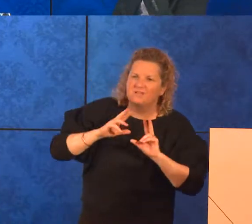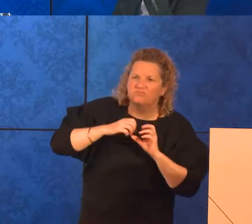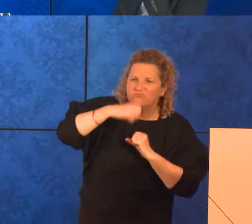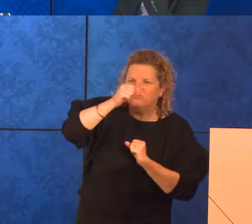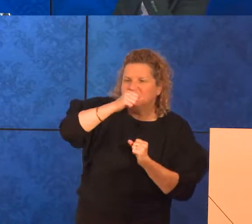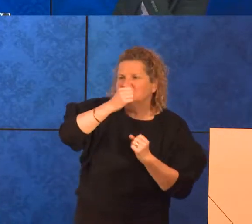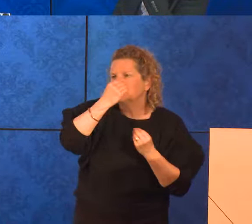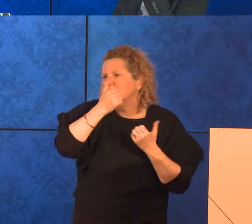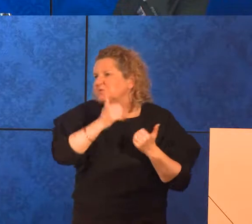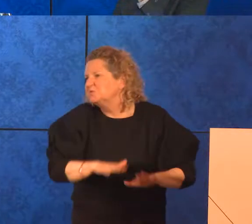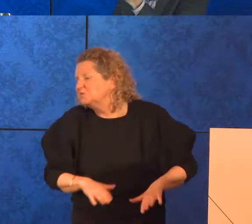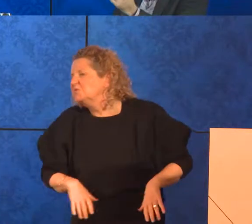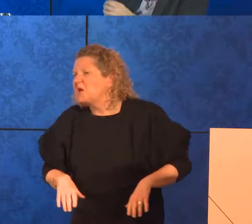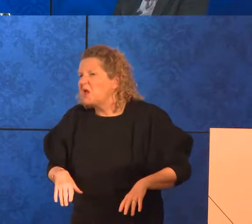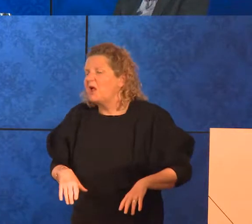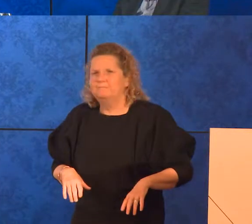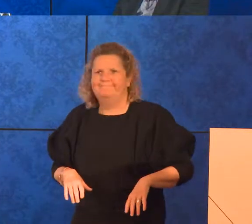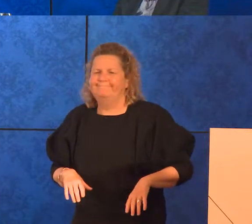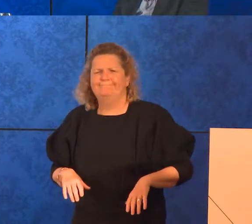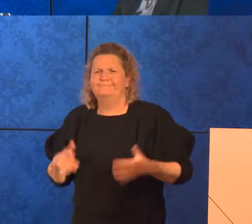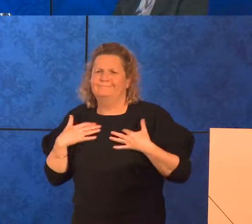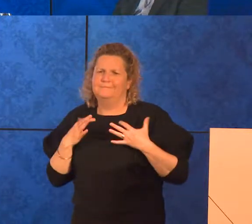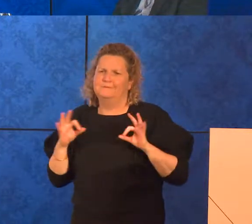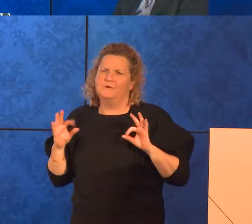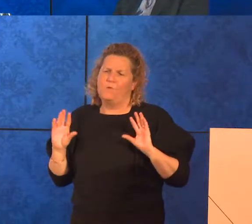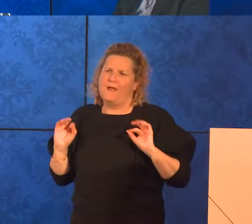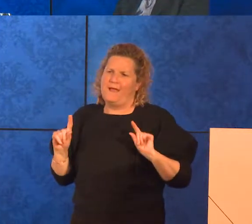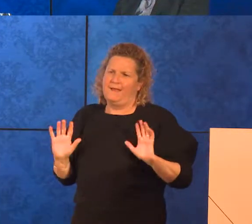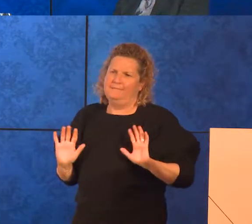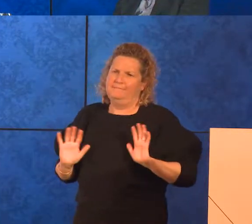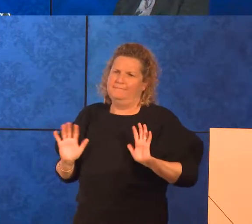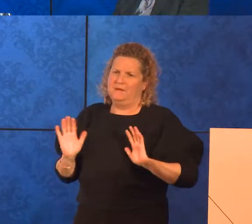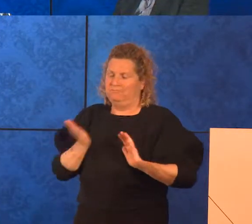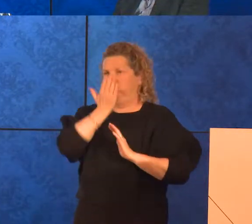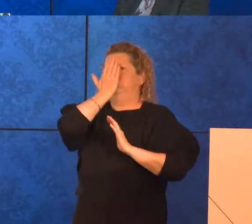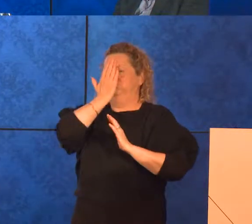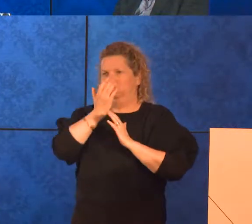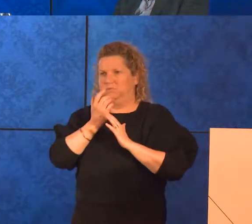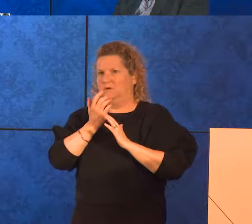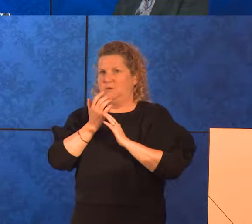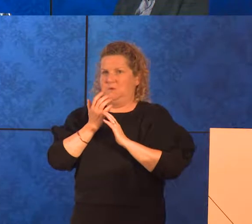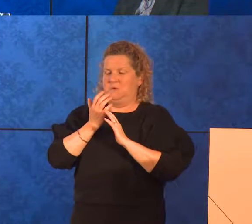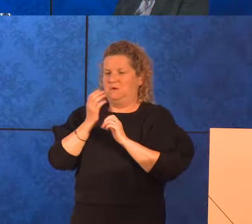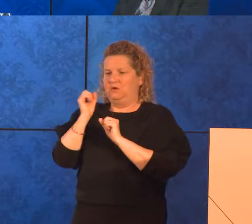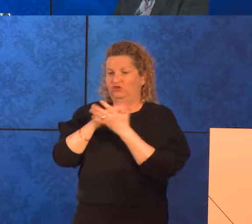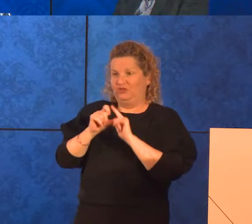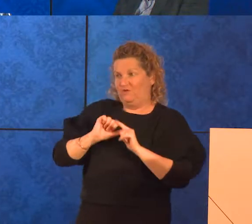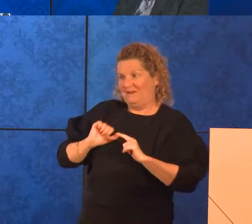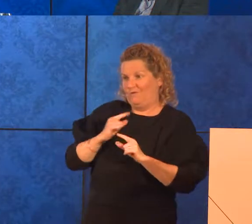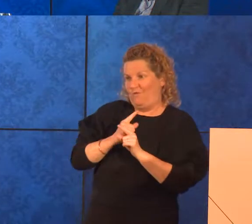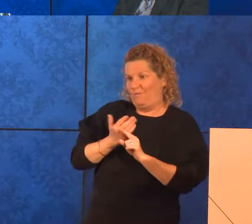and I wasn't okay. And it was quite confronting. And I think going back to Gerard's point